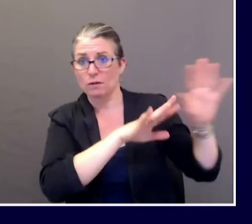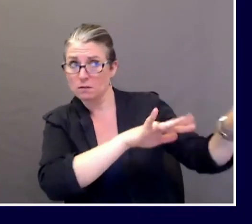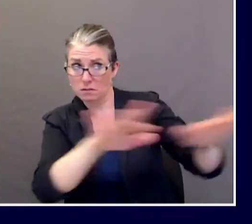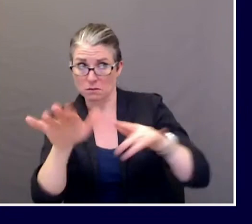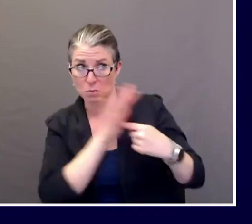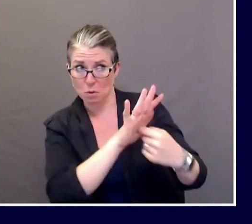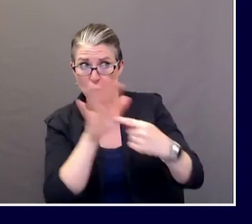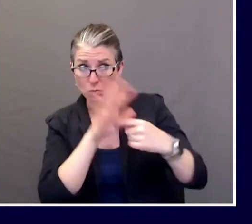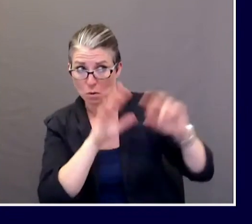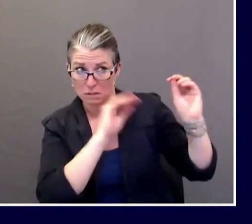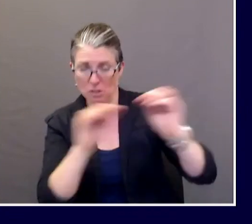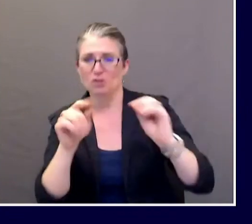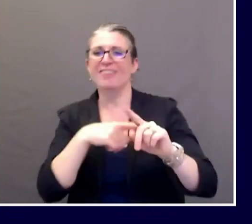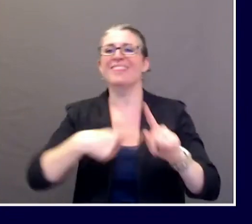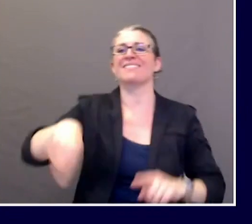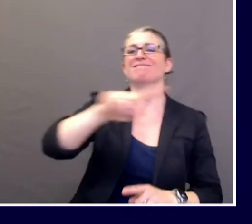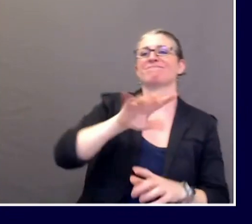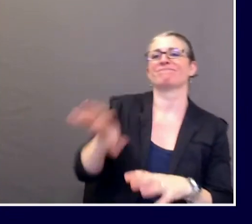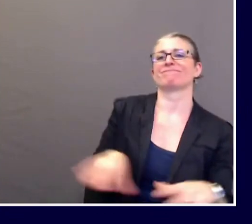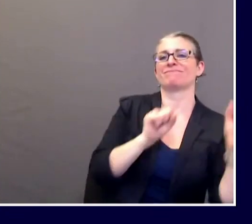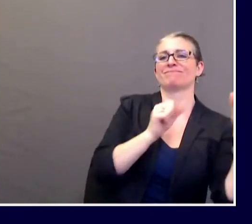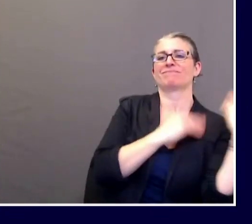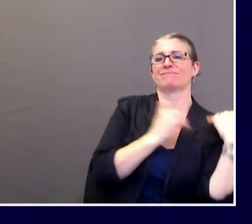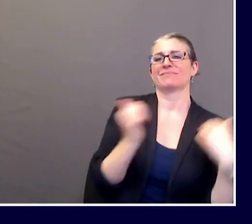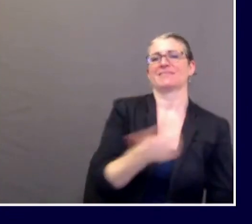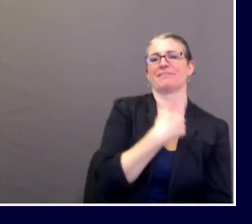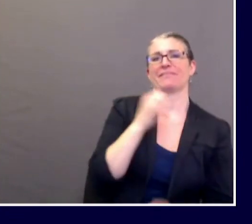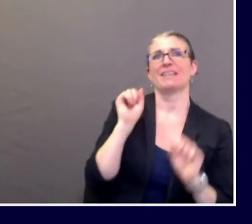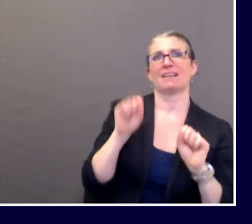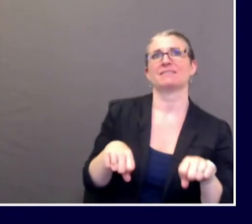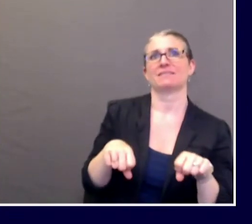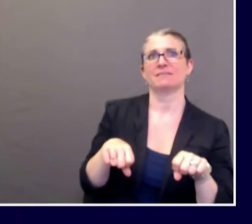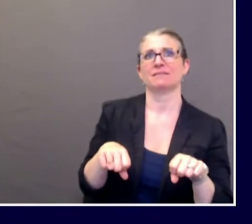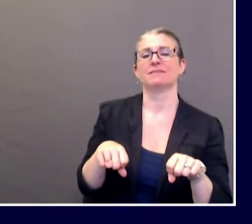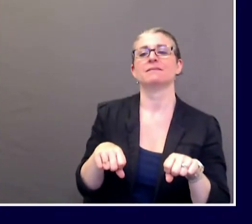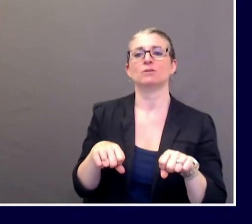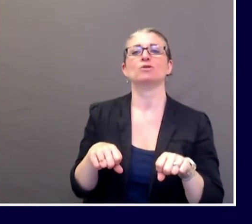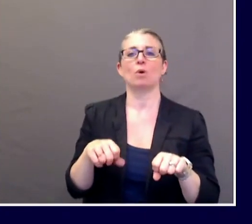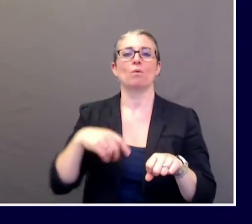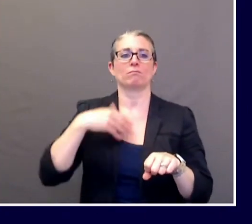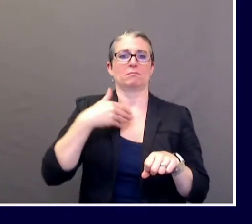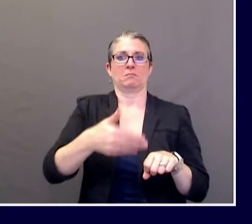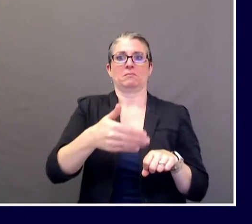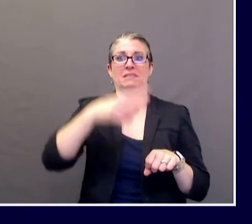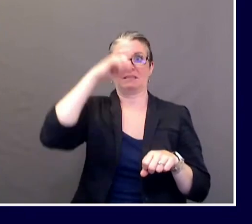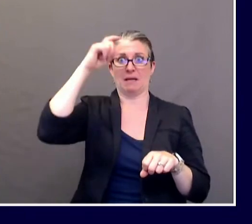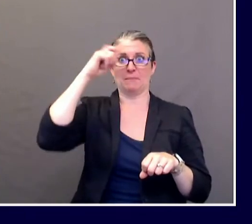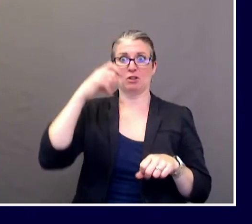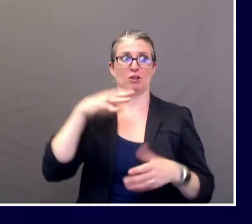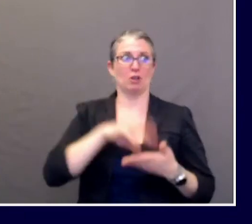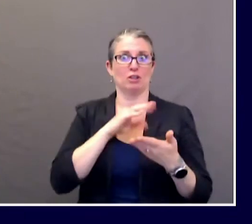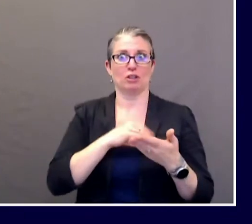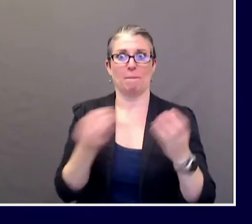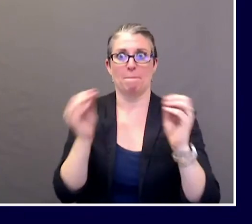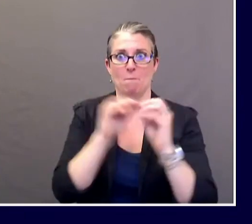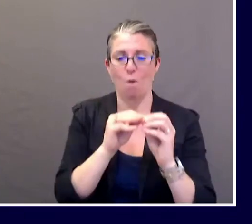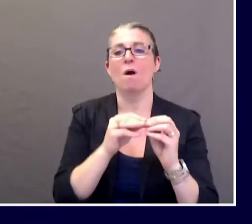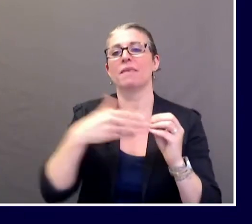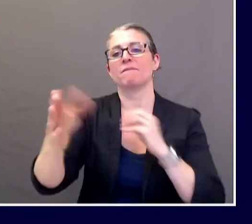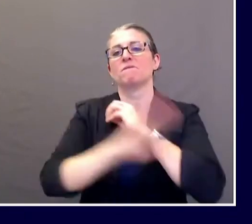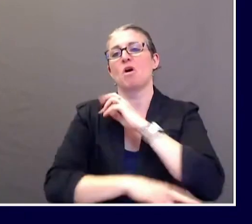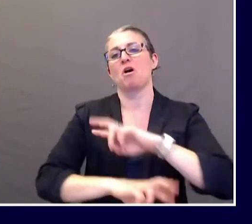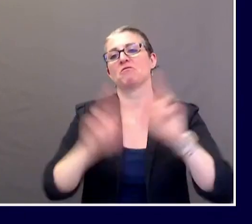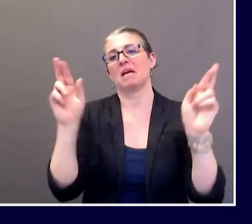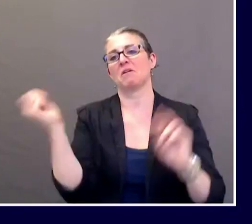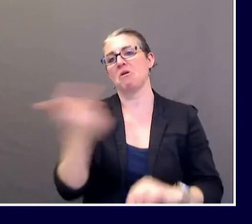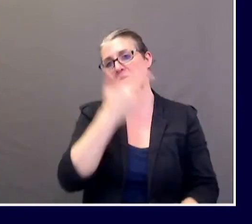the summer and fall, but convince other school districts to do it too. Just lastly, I know this is a kind of a new announcement, but have any school